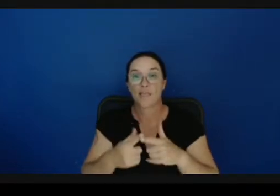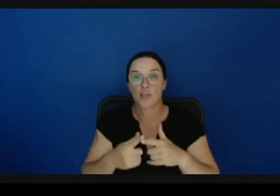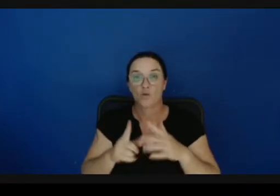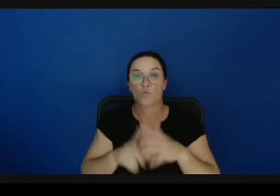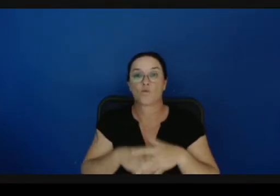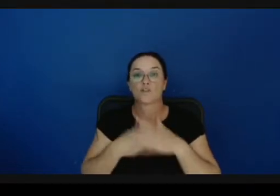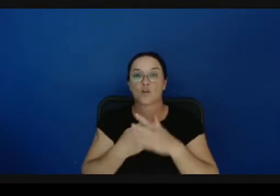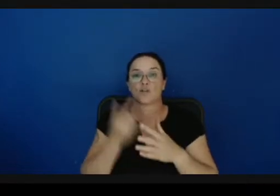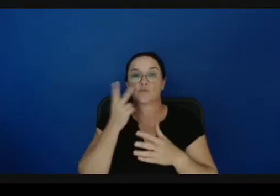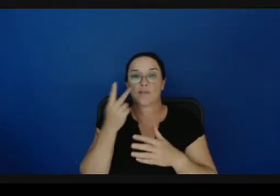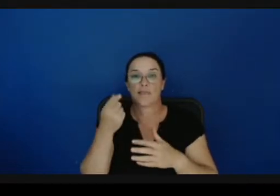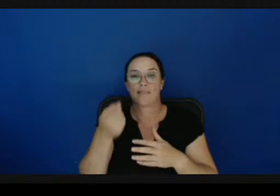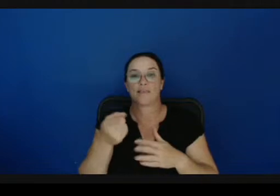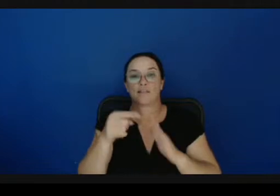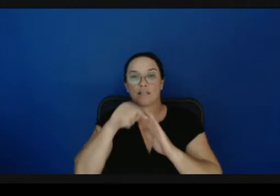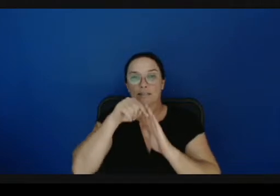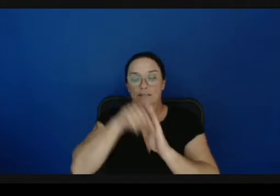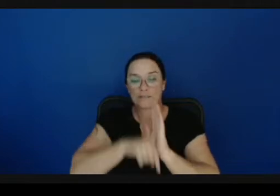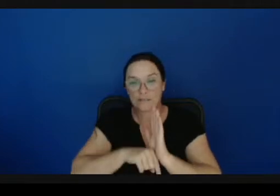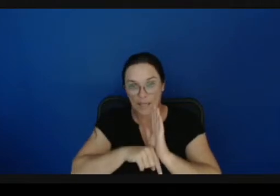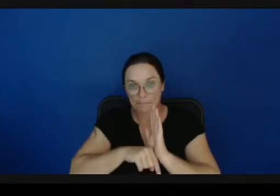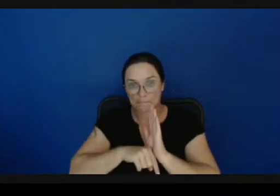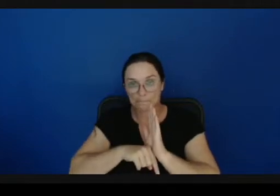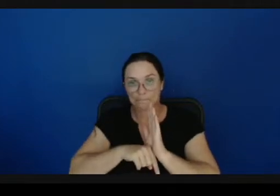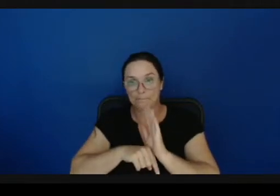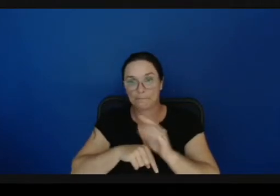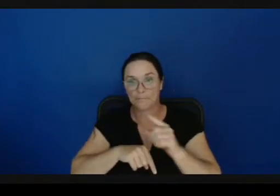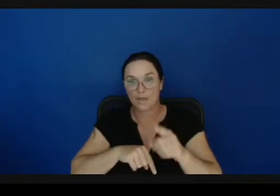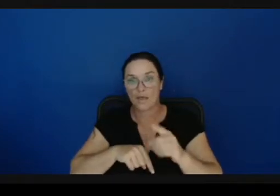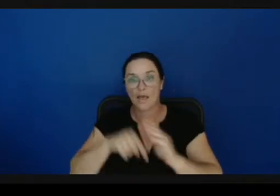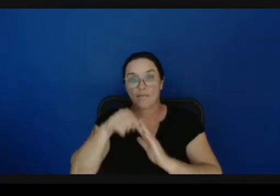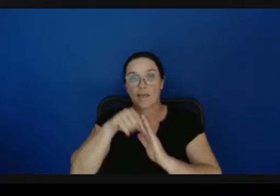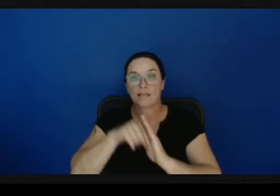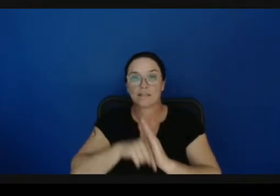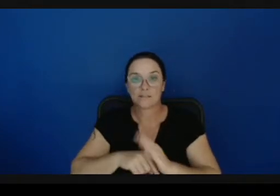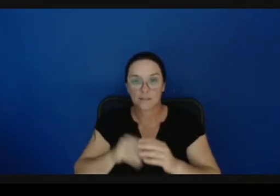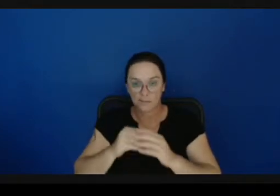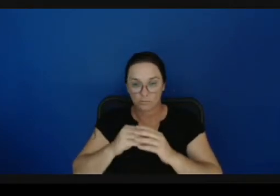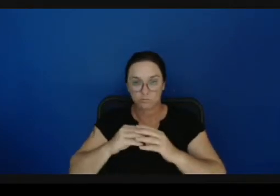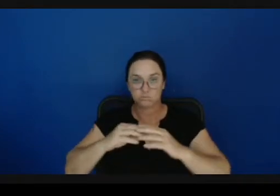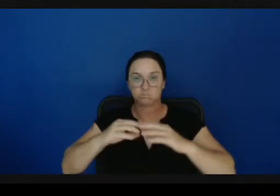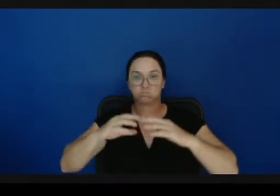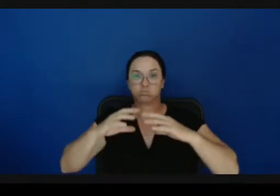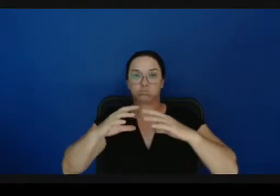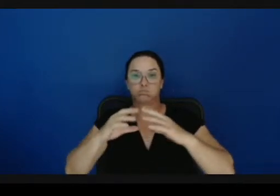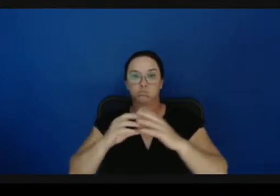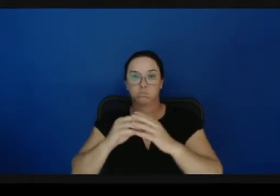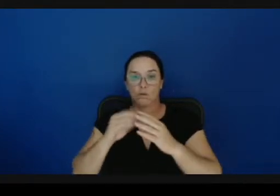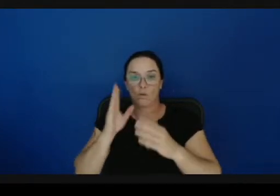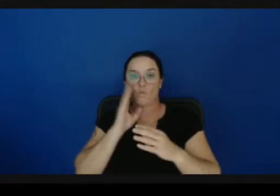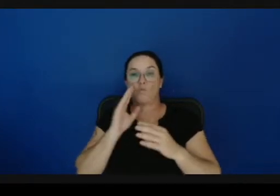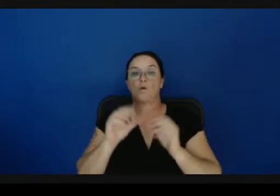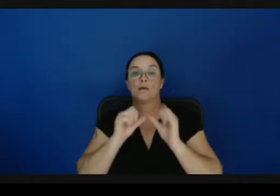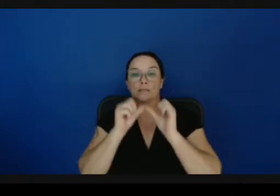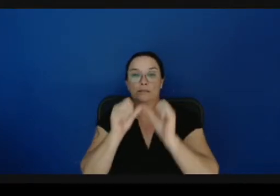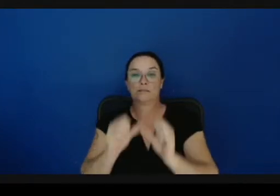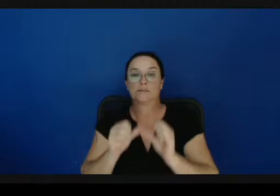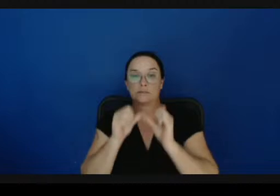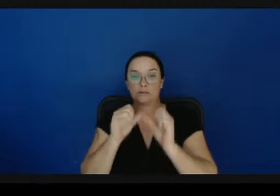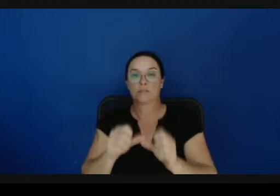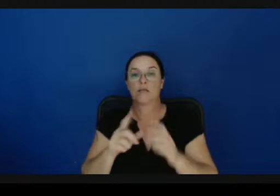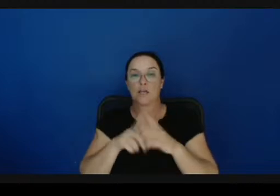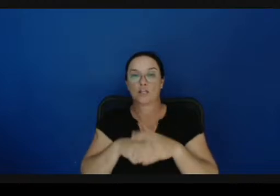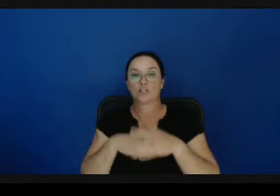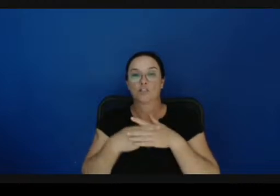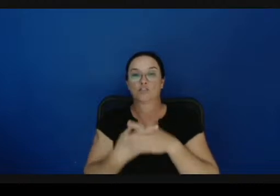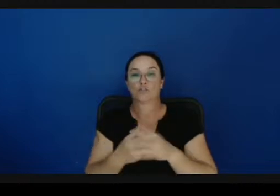see this really deep opening. And this deep opening would persist, and in fact would start to march